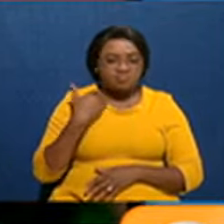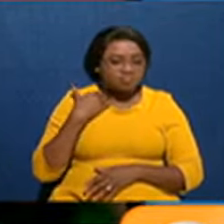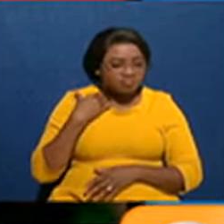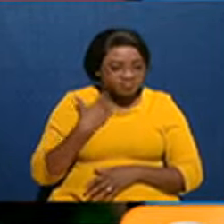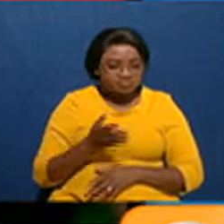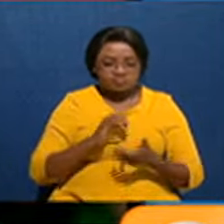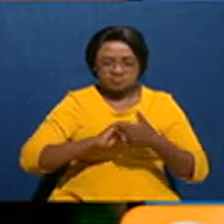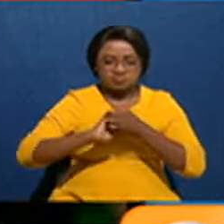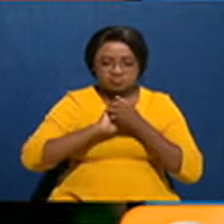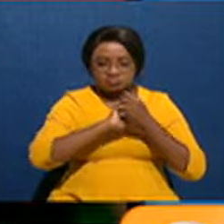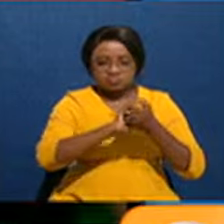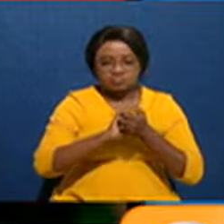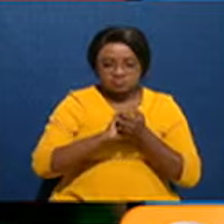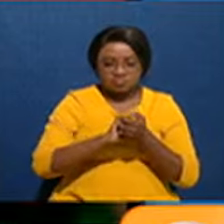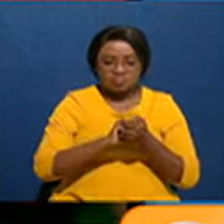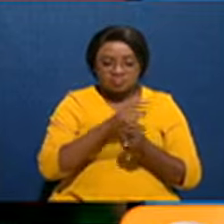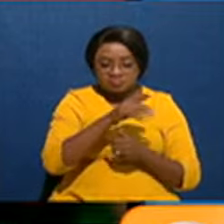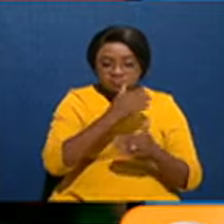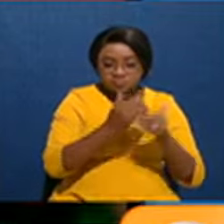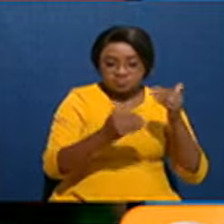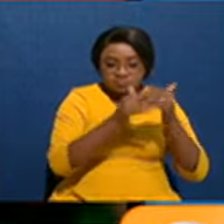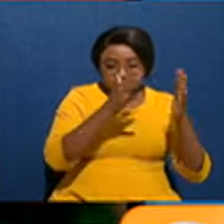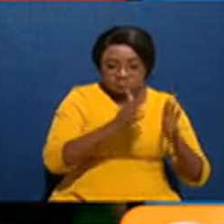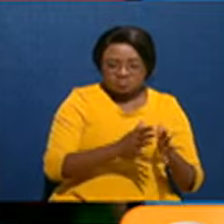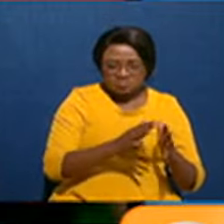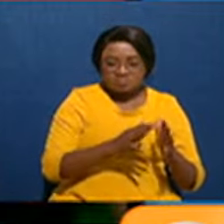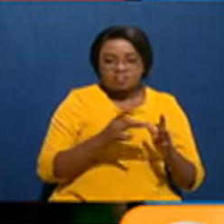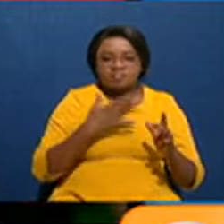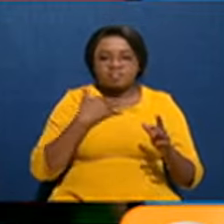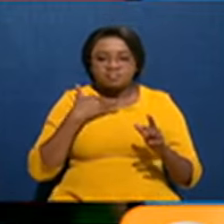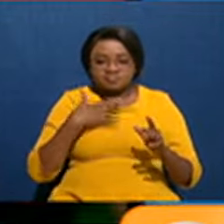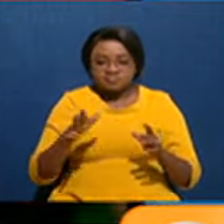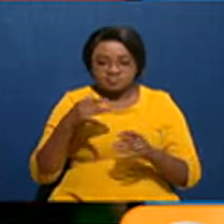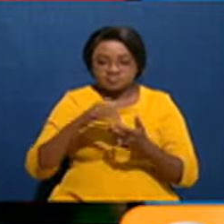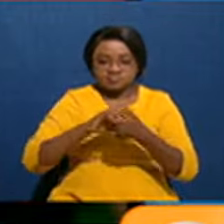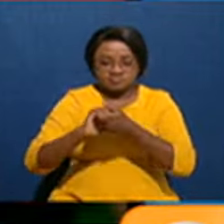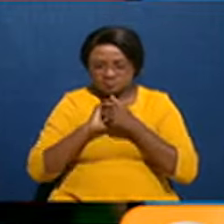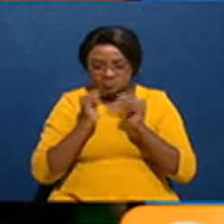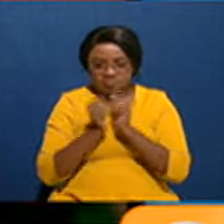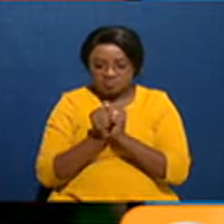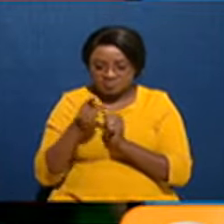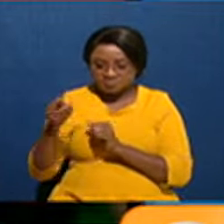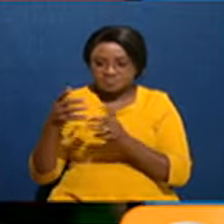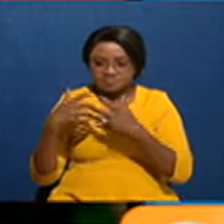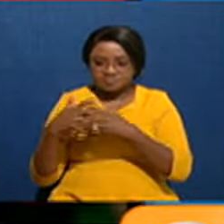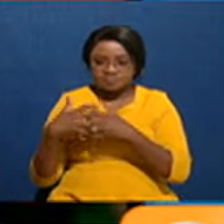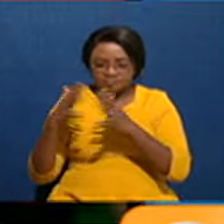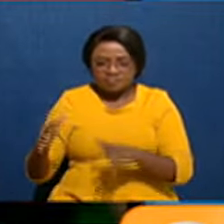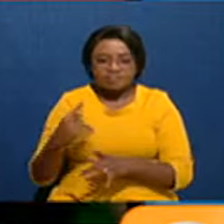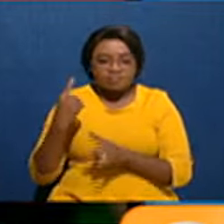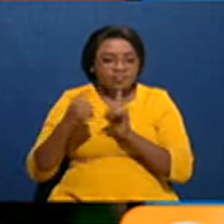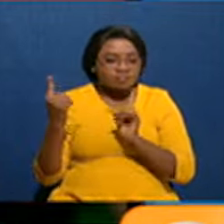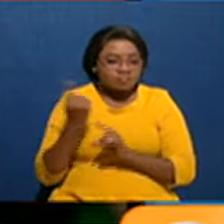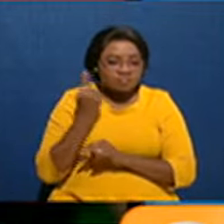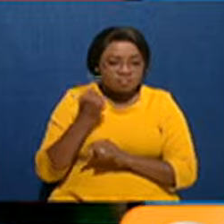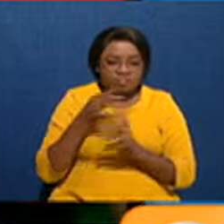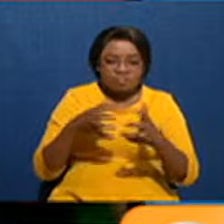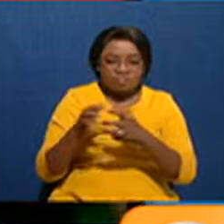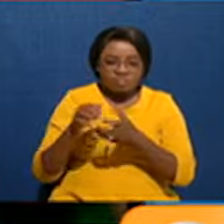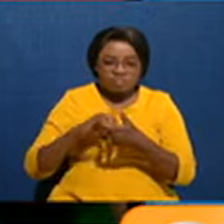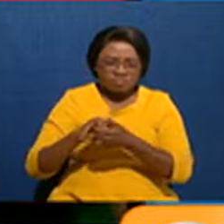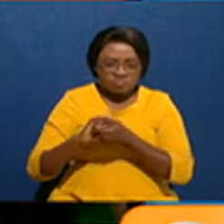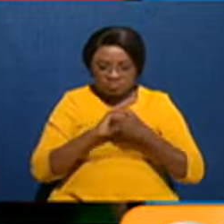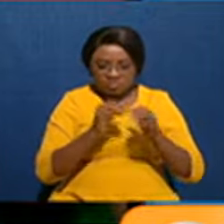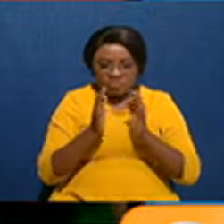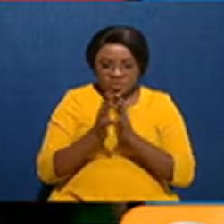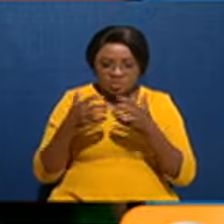engage the engineer. They want to engage the engineer to get the approval at the counties. When the approval is done, they